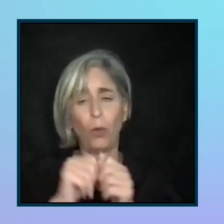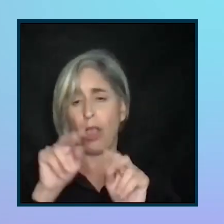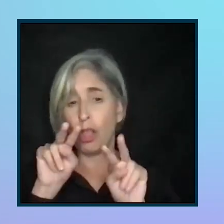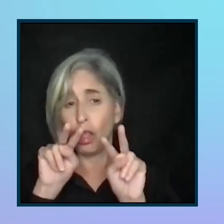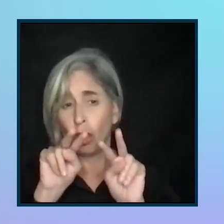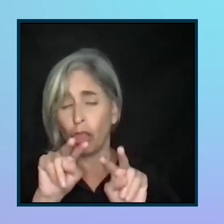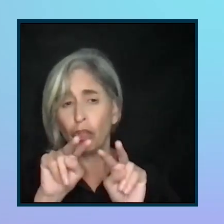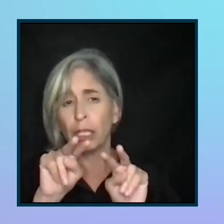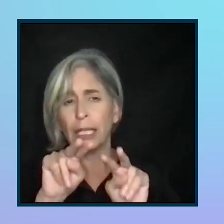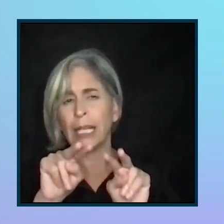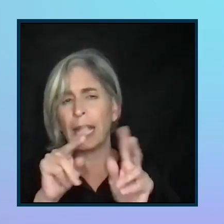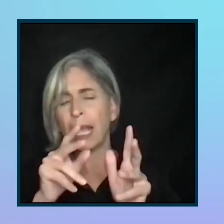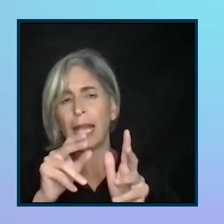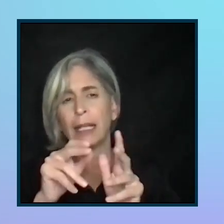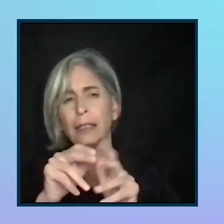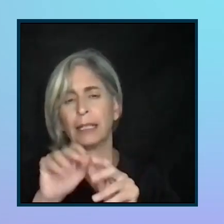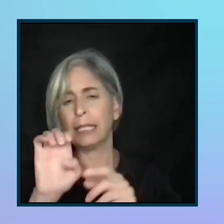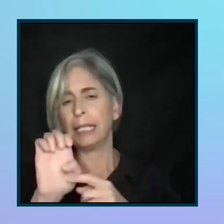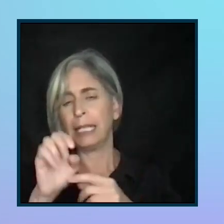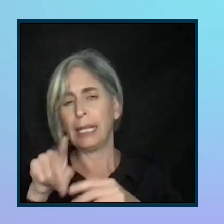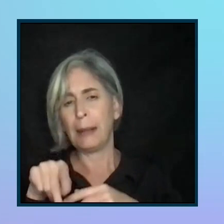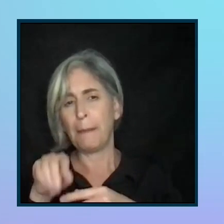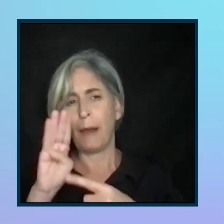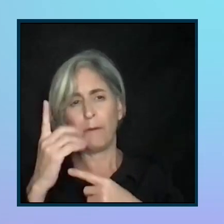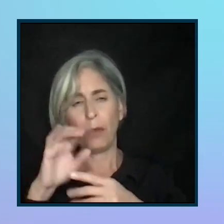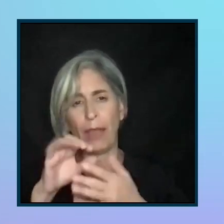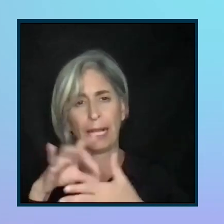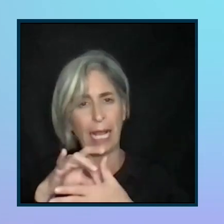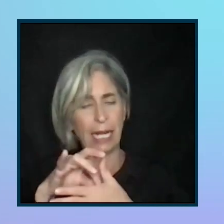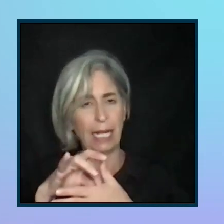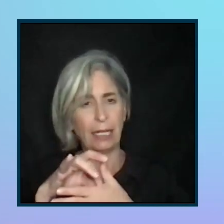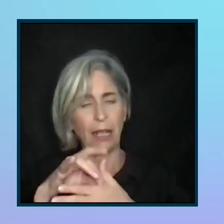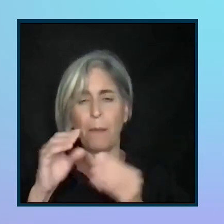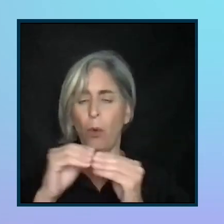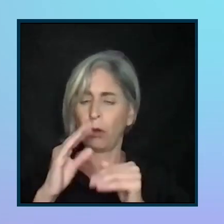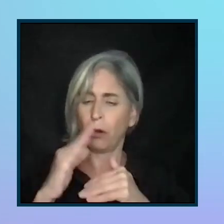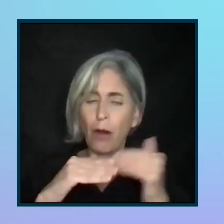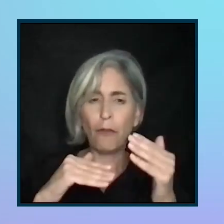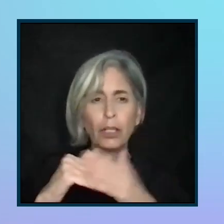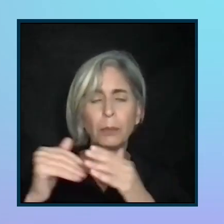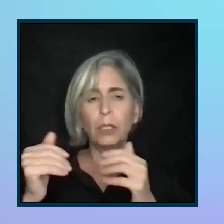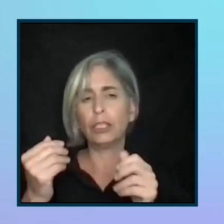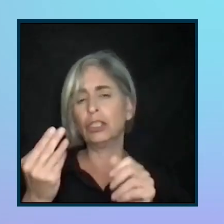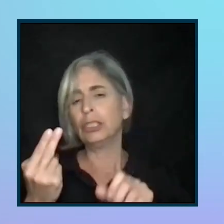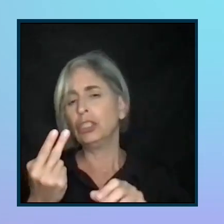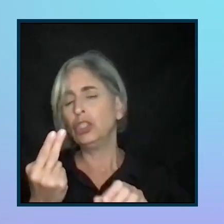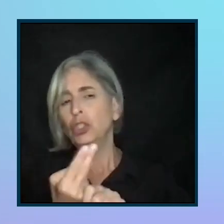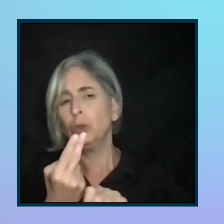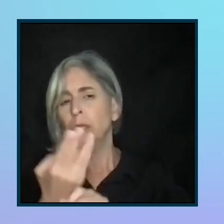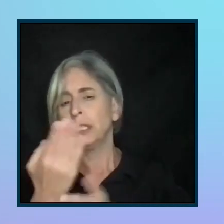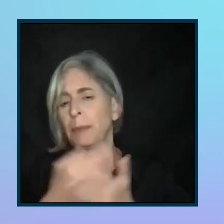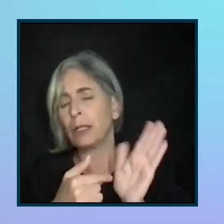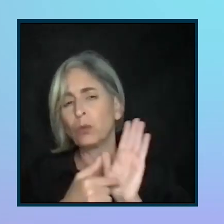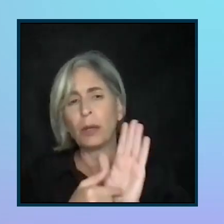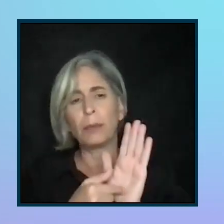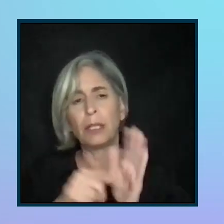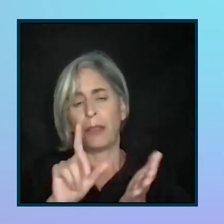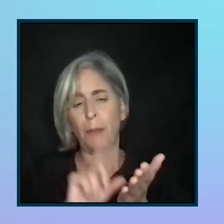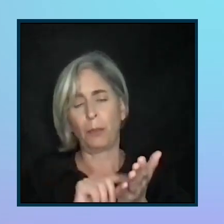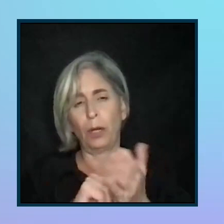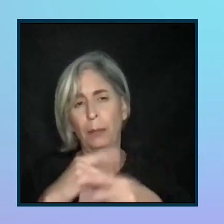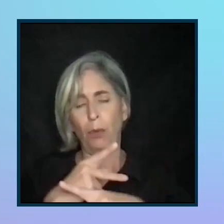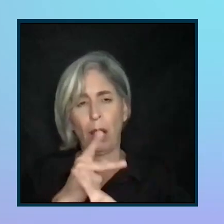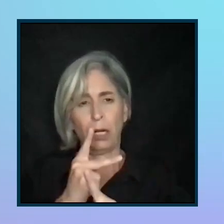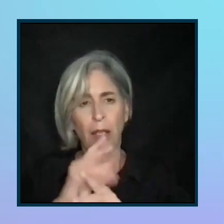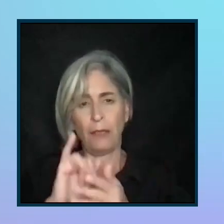at a reflowable EPUB for that content. They're much more comfortable seeing something that is representative of the print product that they